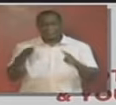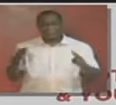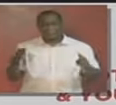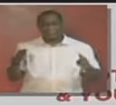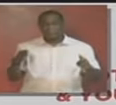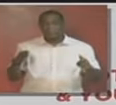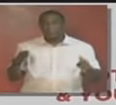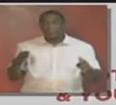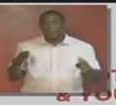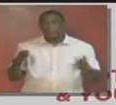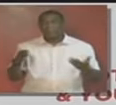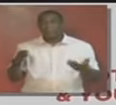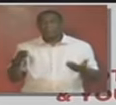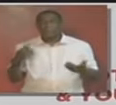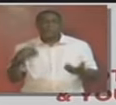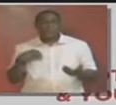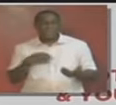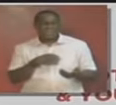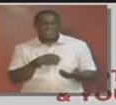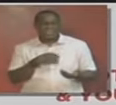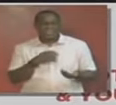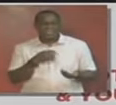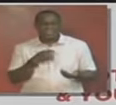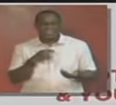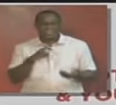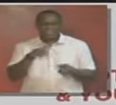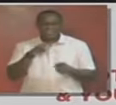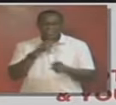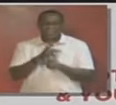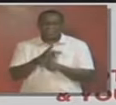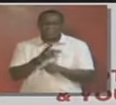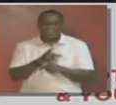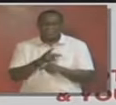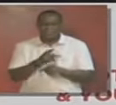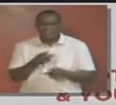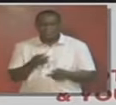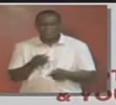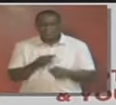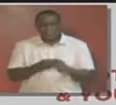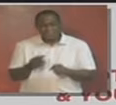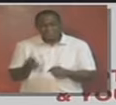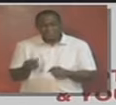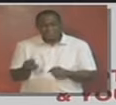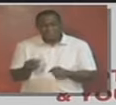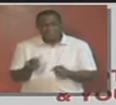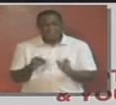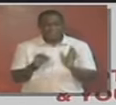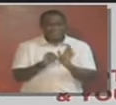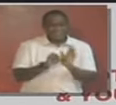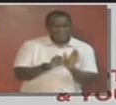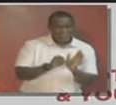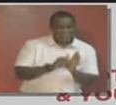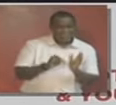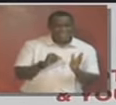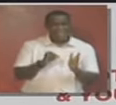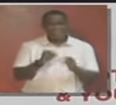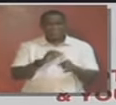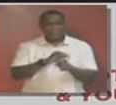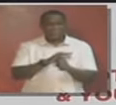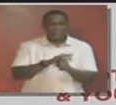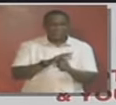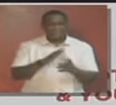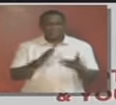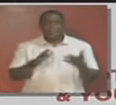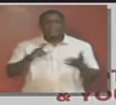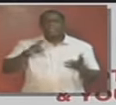not a direction that we'd want to go in at this point in time. What we currently do at the border, and the border isn't a physical place,